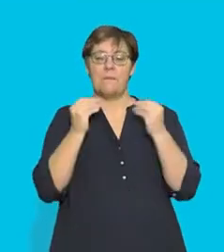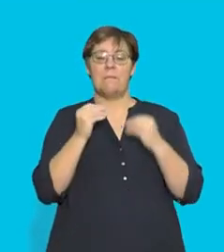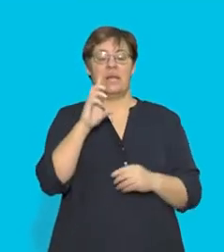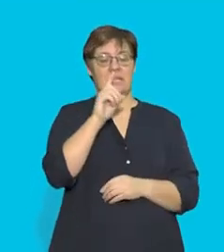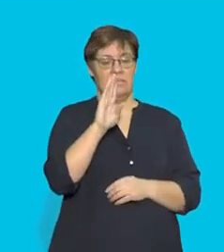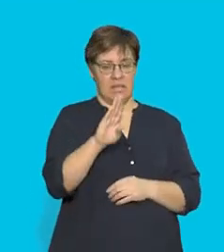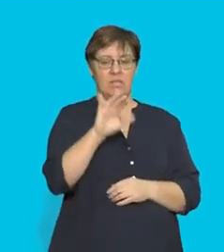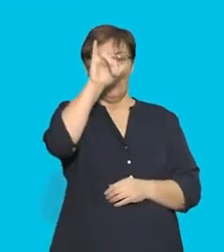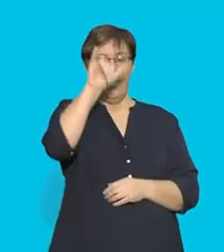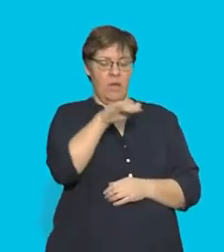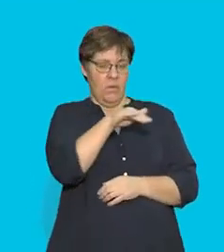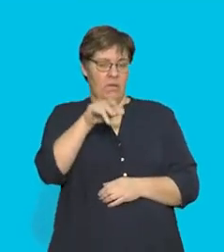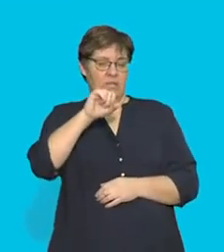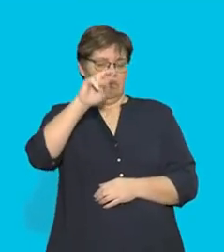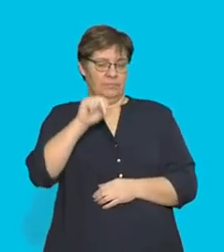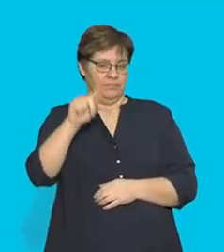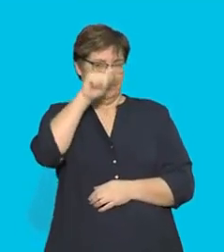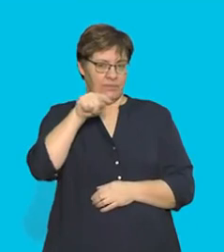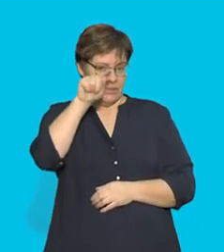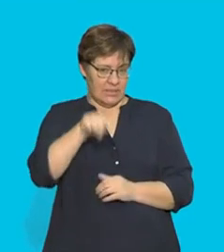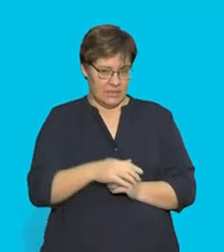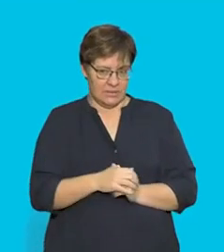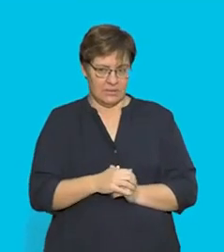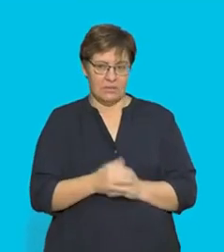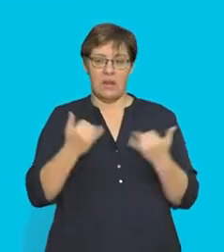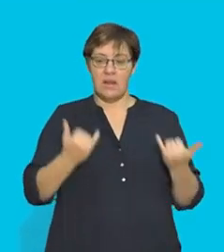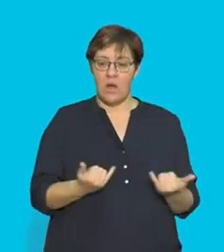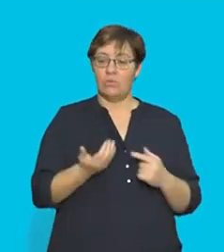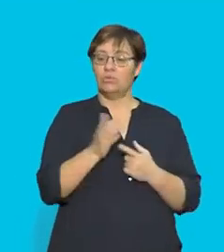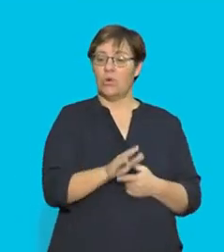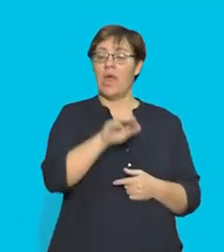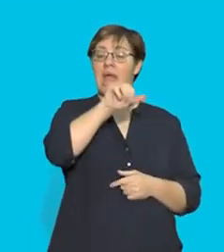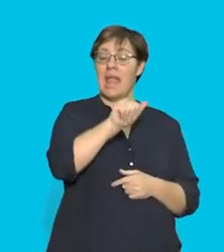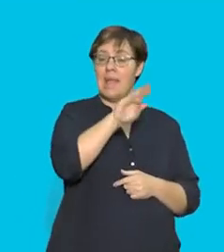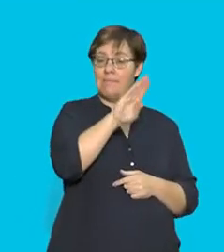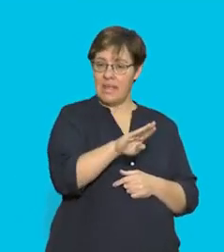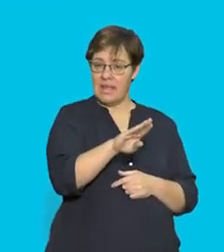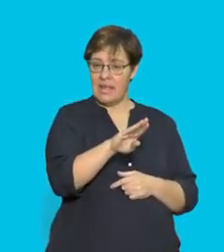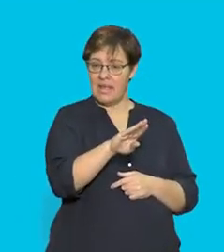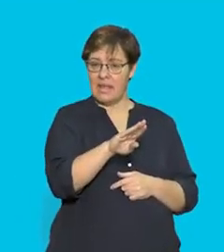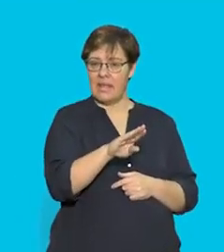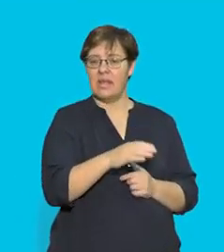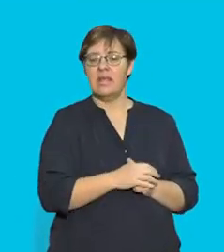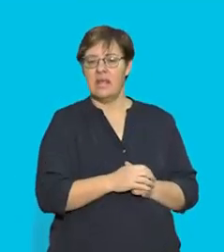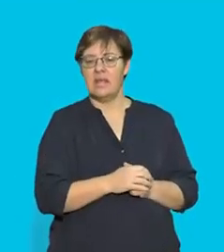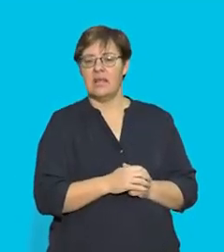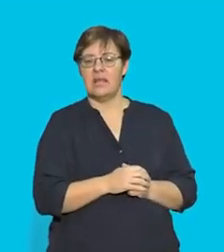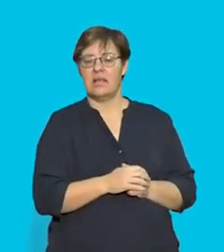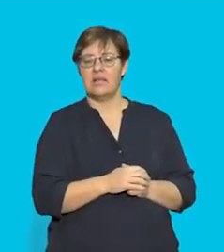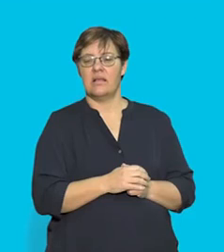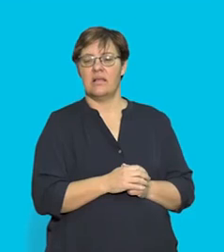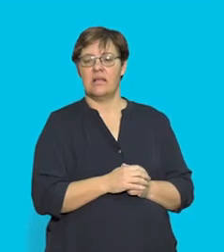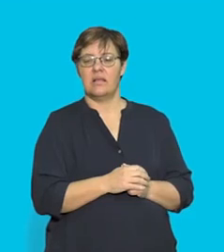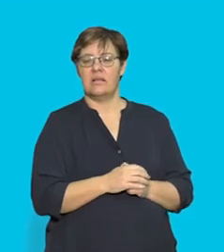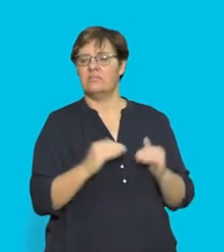over sine of theta. The next part of the question is they want us to show that AB is equal to some complex expression, y sine alpha